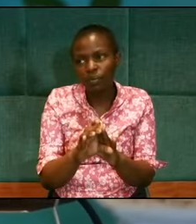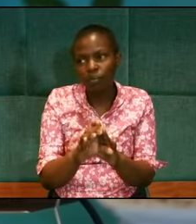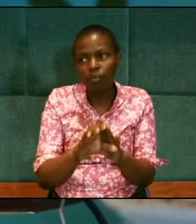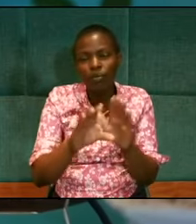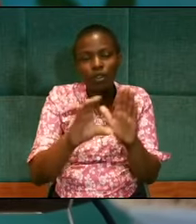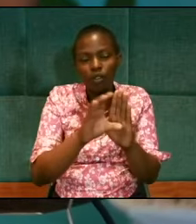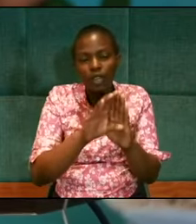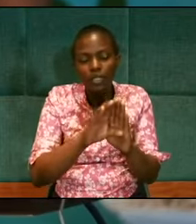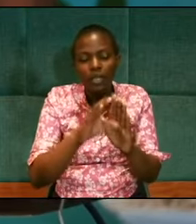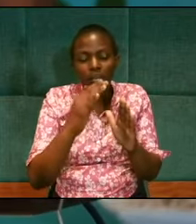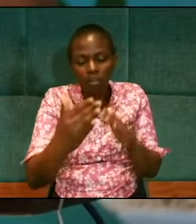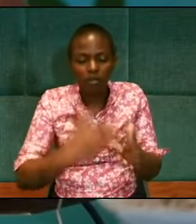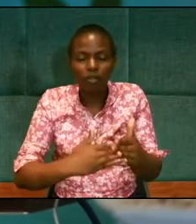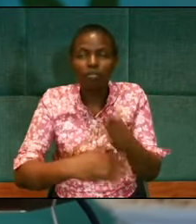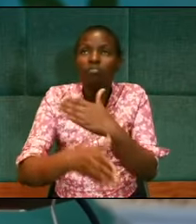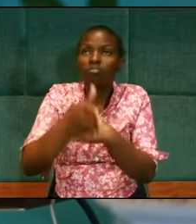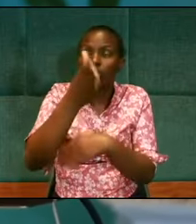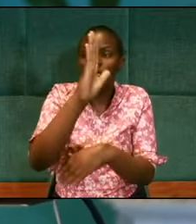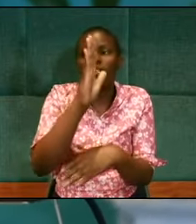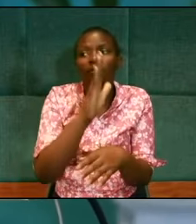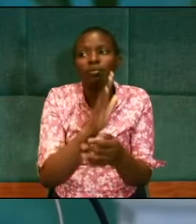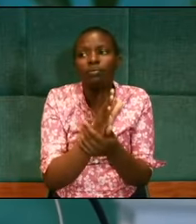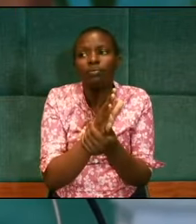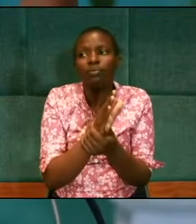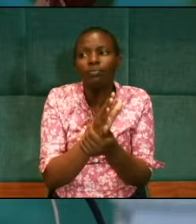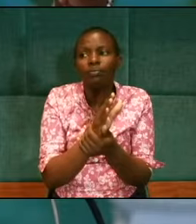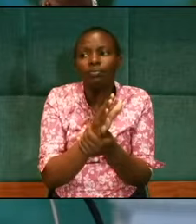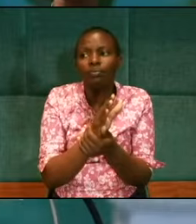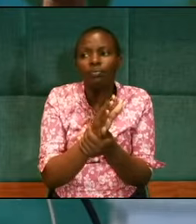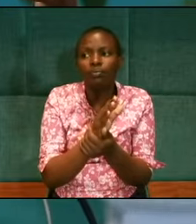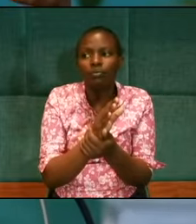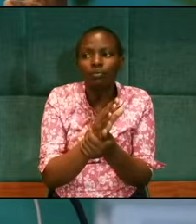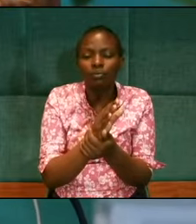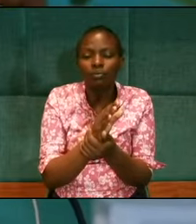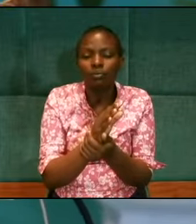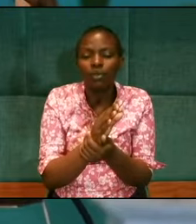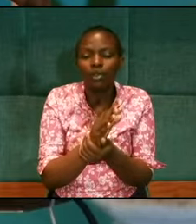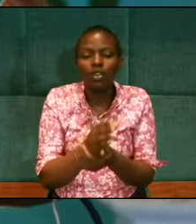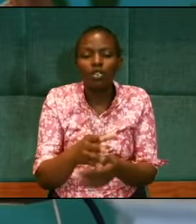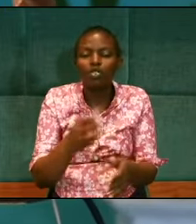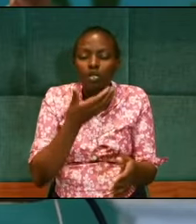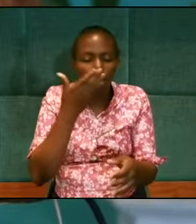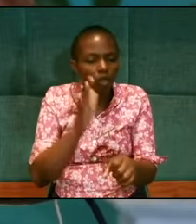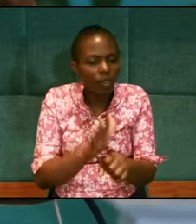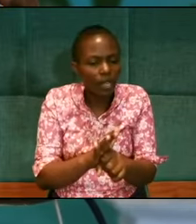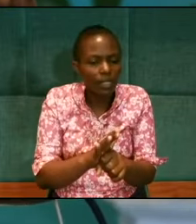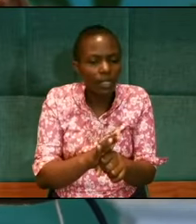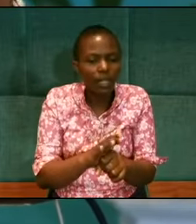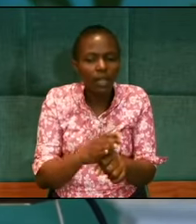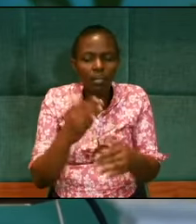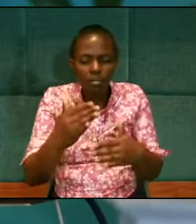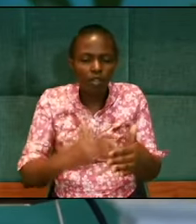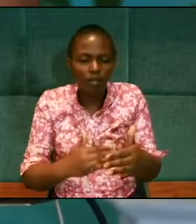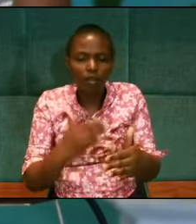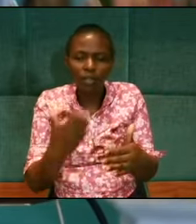Covenant before who? God. You are covenanting that this marriage will be contracted after whose